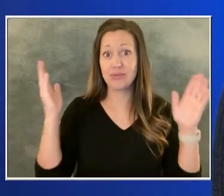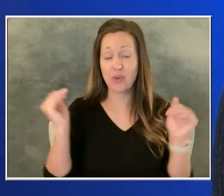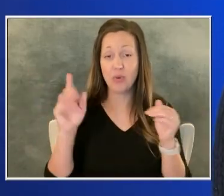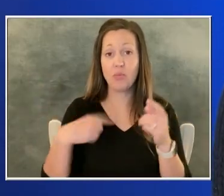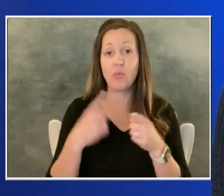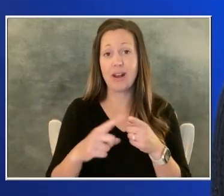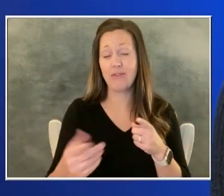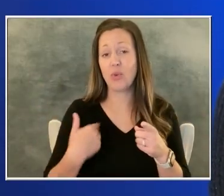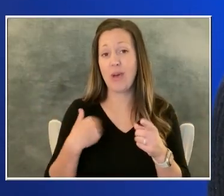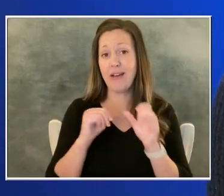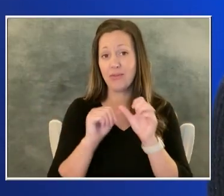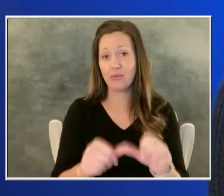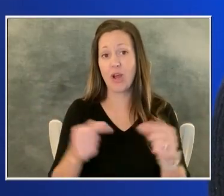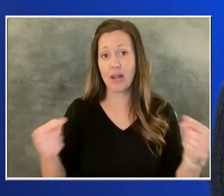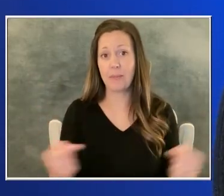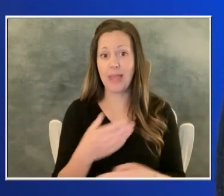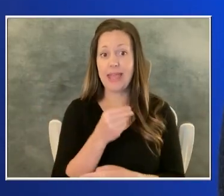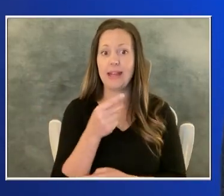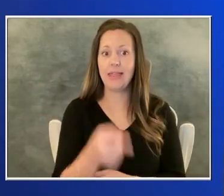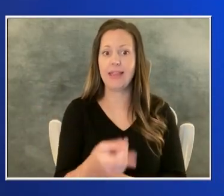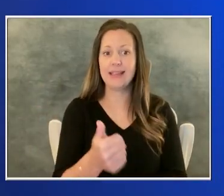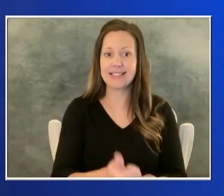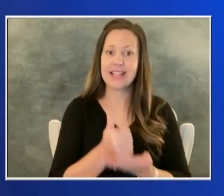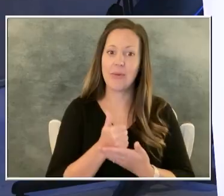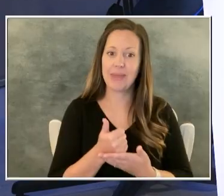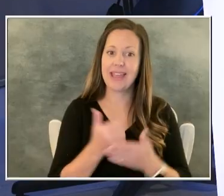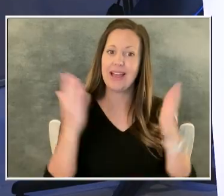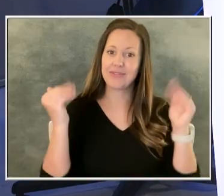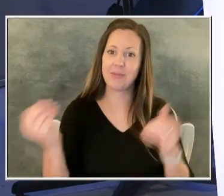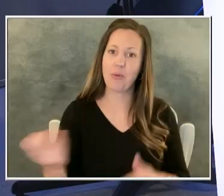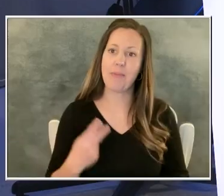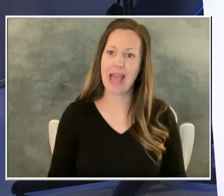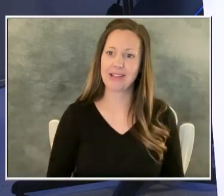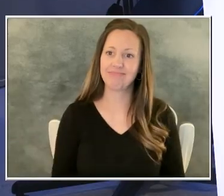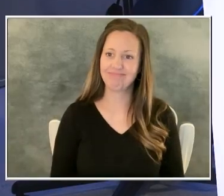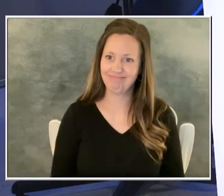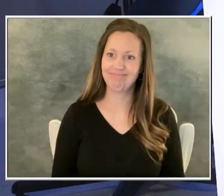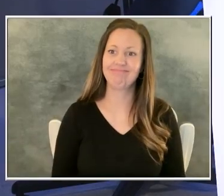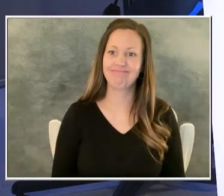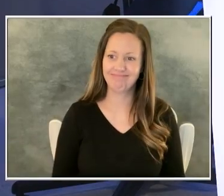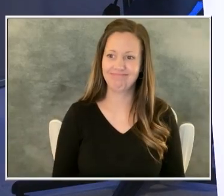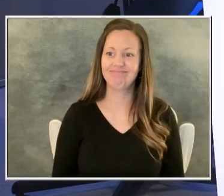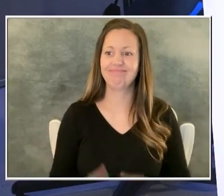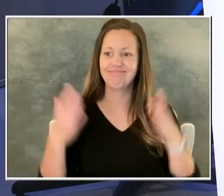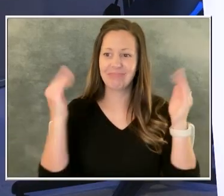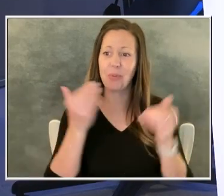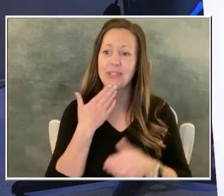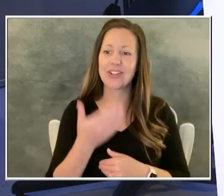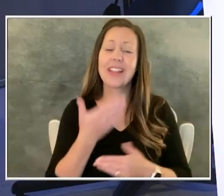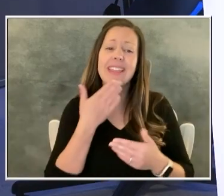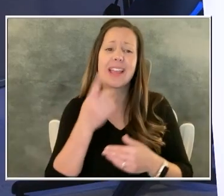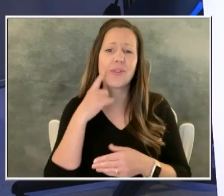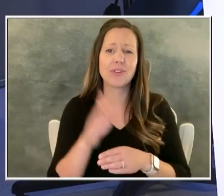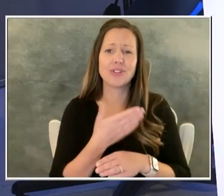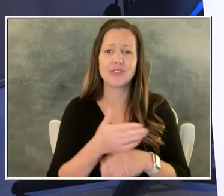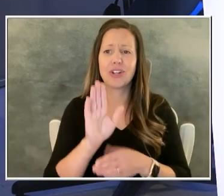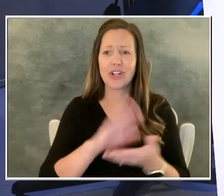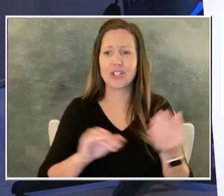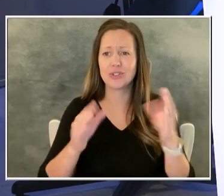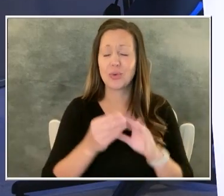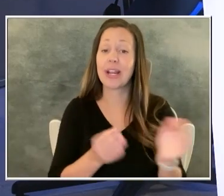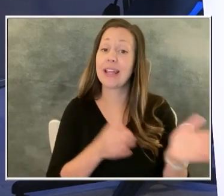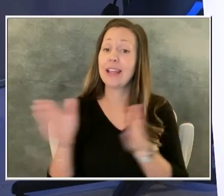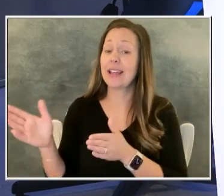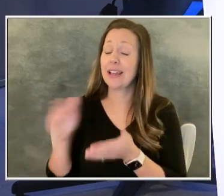and this has given me some hope back. Hope is good. Thank you for sharing your story with us today. Dr. Darsh, what's the big